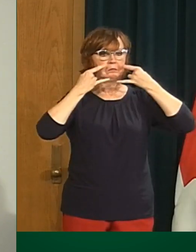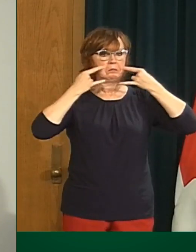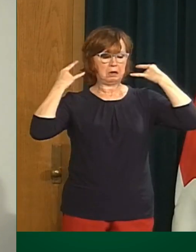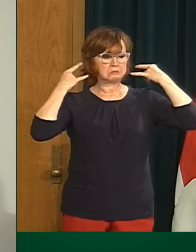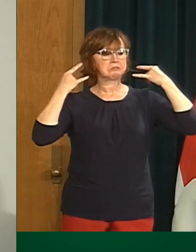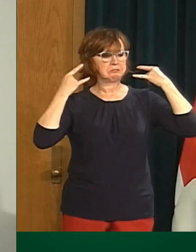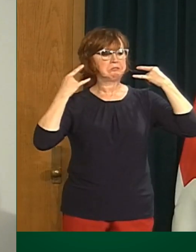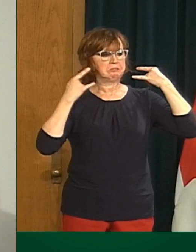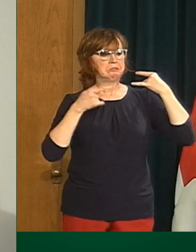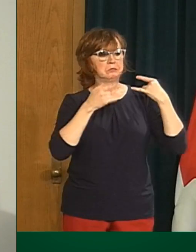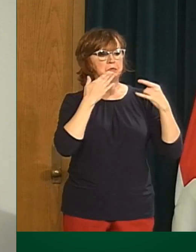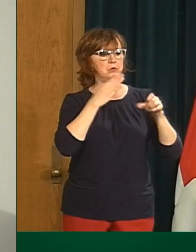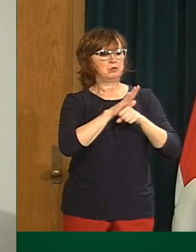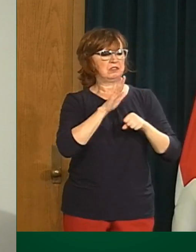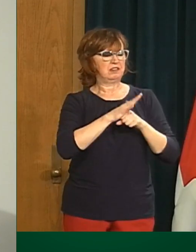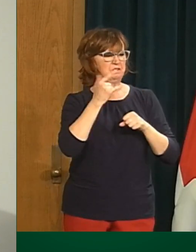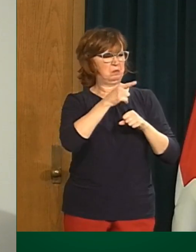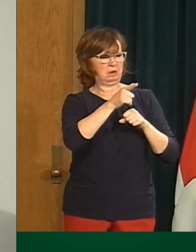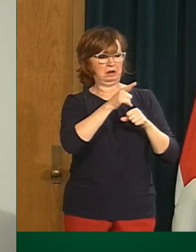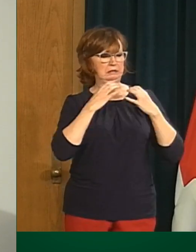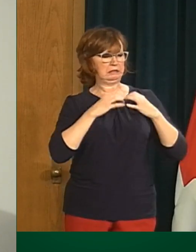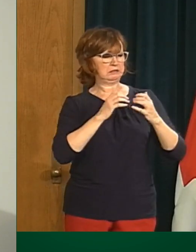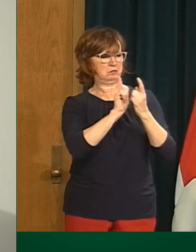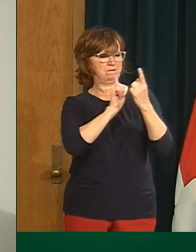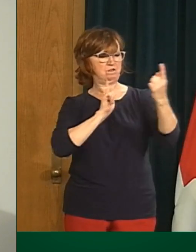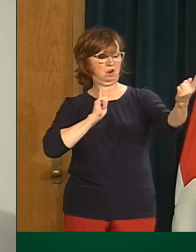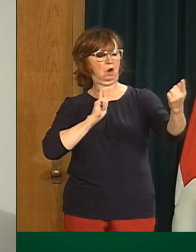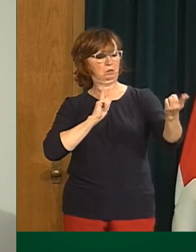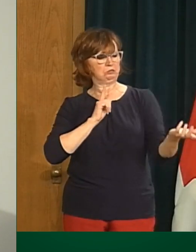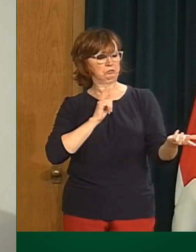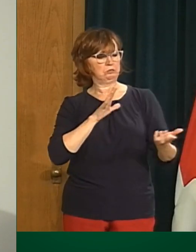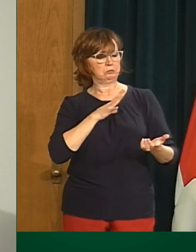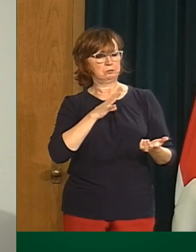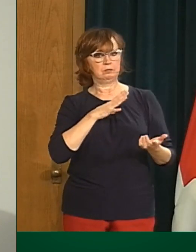services, at least for the provider, a medical-grade